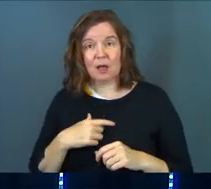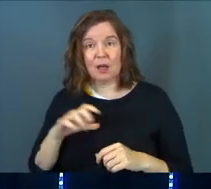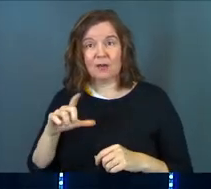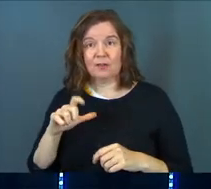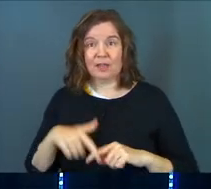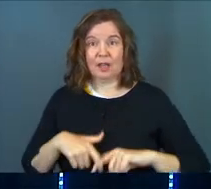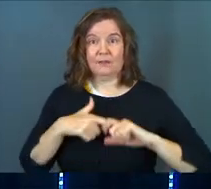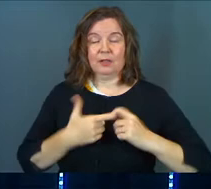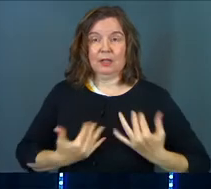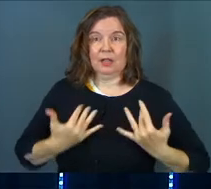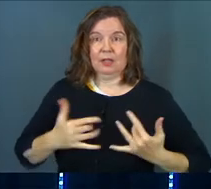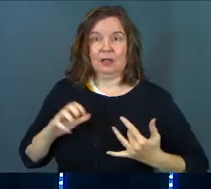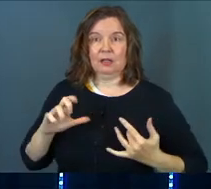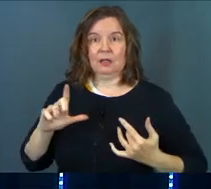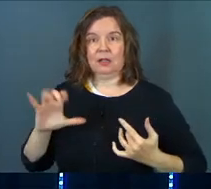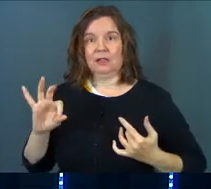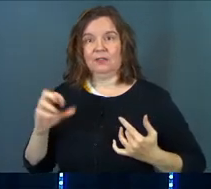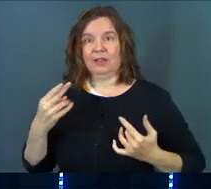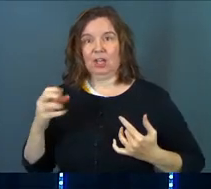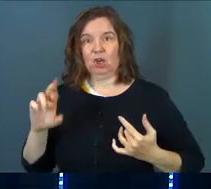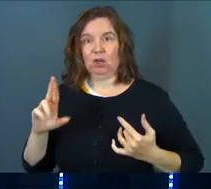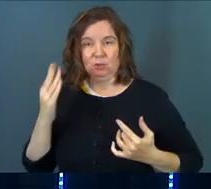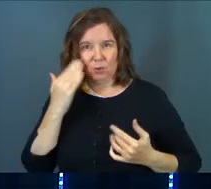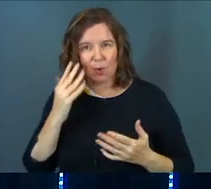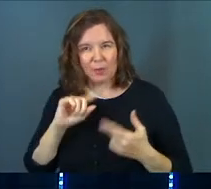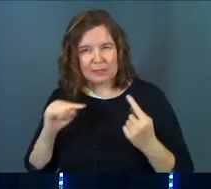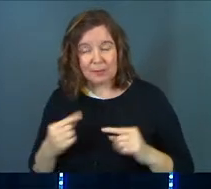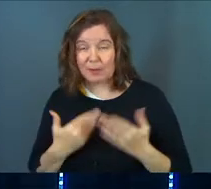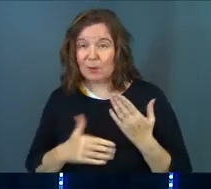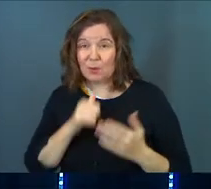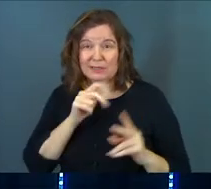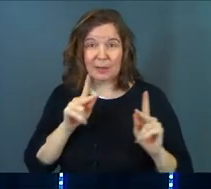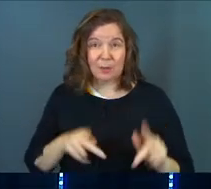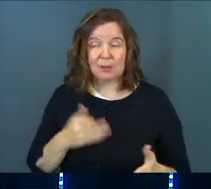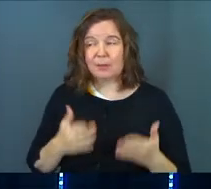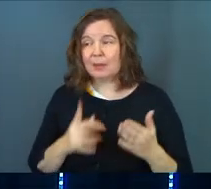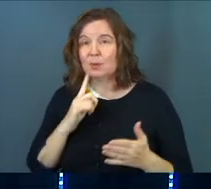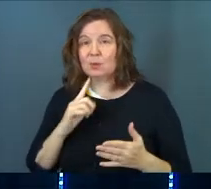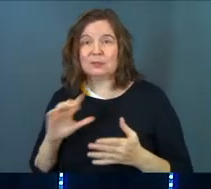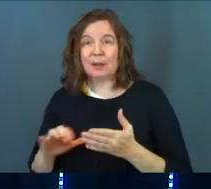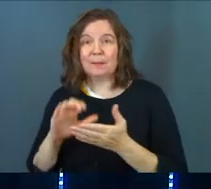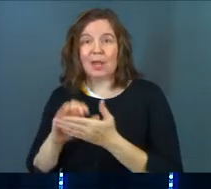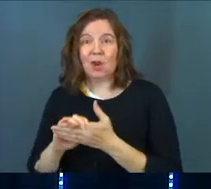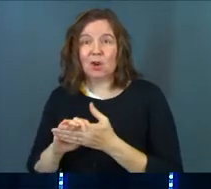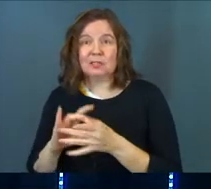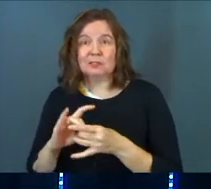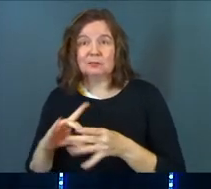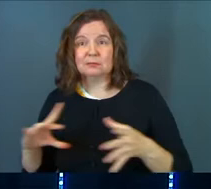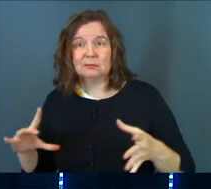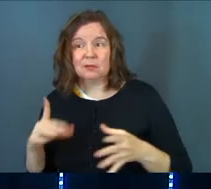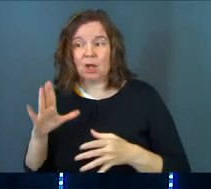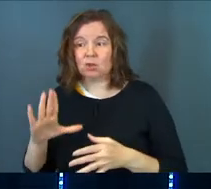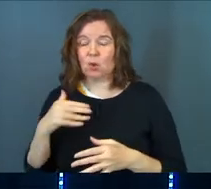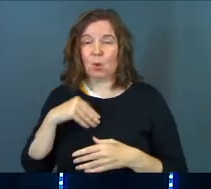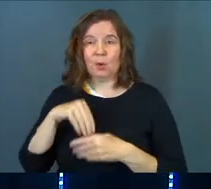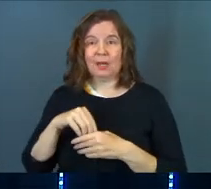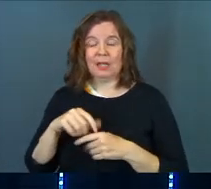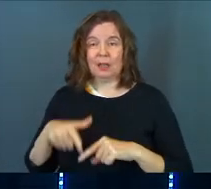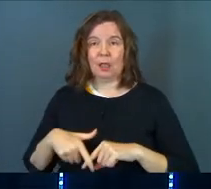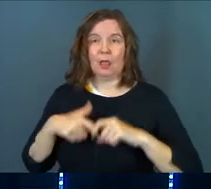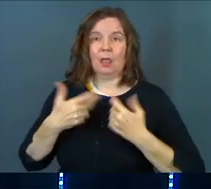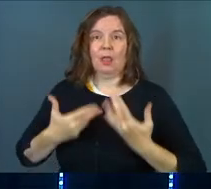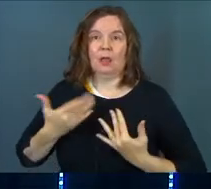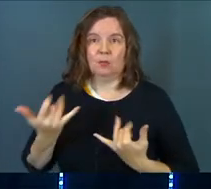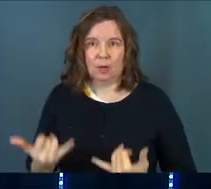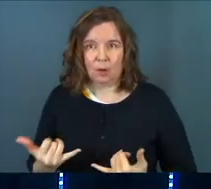of the cliffhanger. You know this pain. And maybe it wasn't a person. Maybe it was a marriage that died, and you're in the